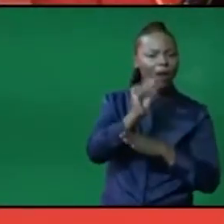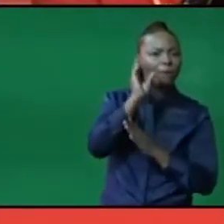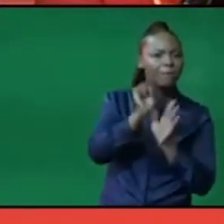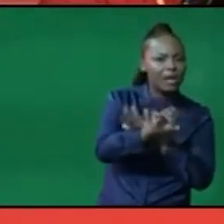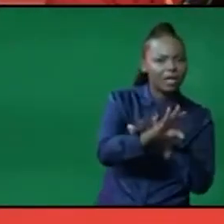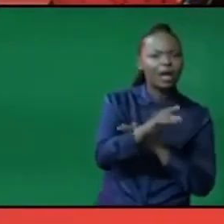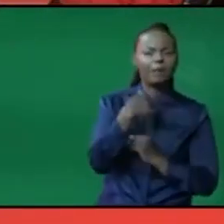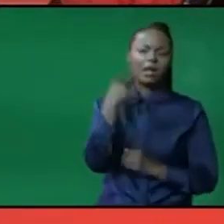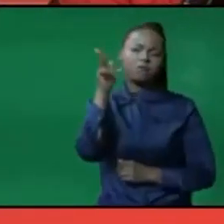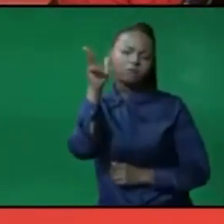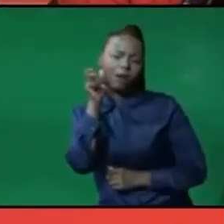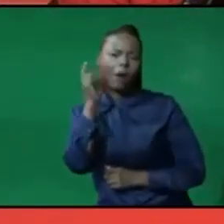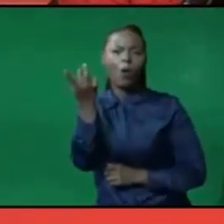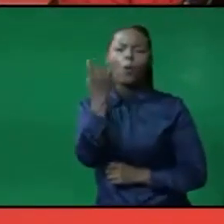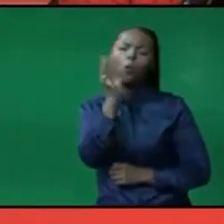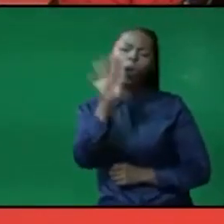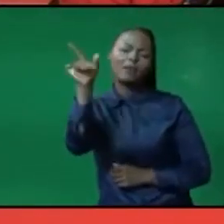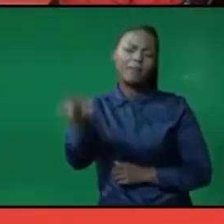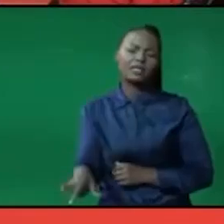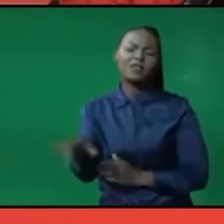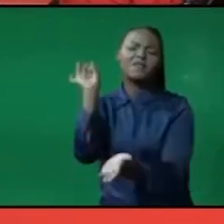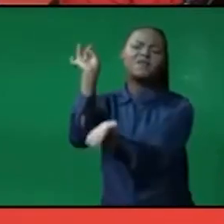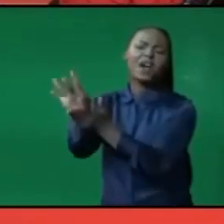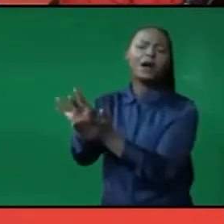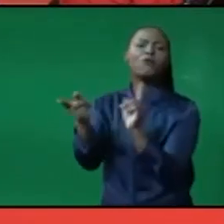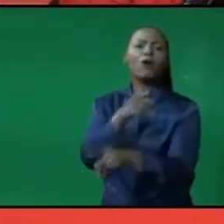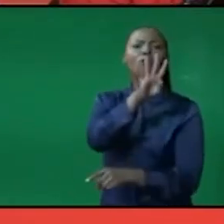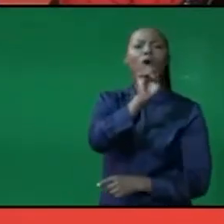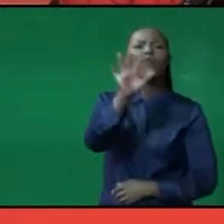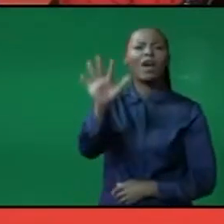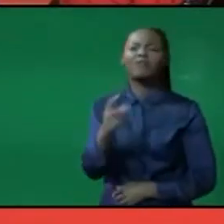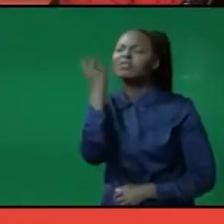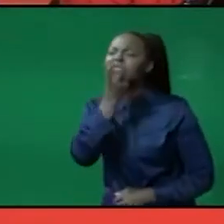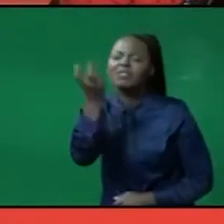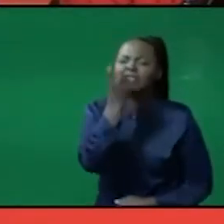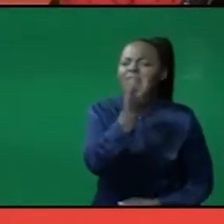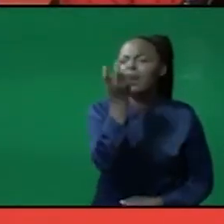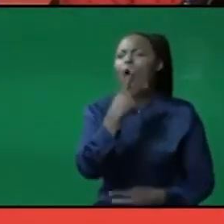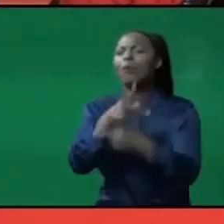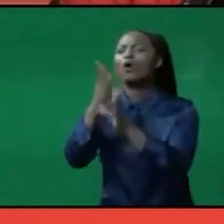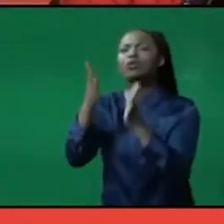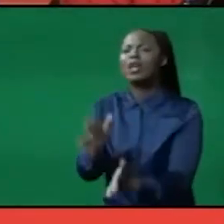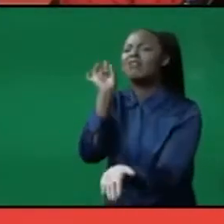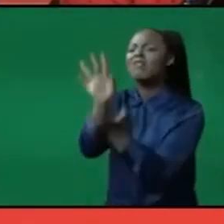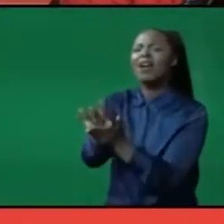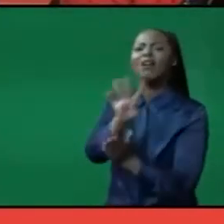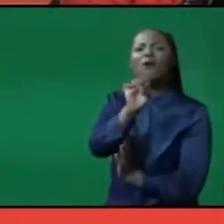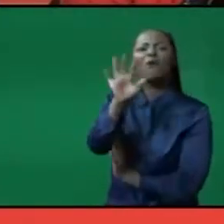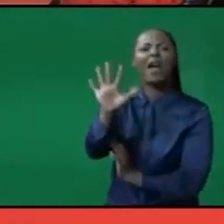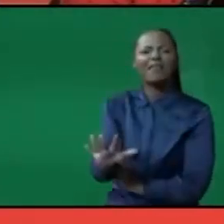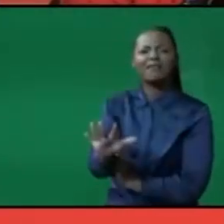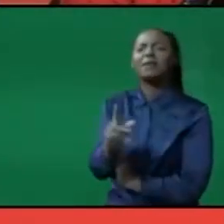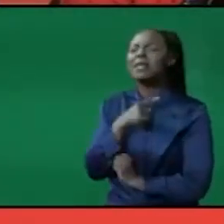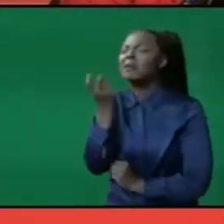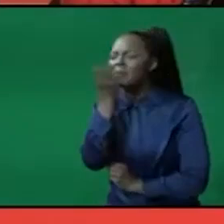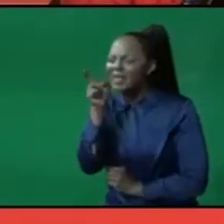there is one who was fired in 405. I must look for that producer that was fired in 405